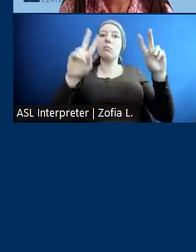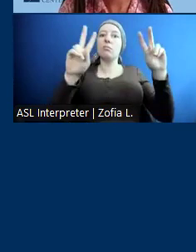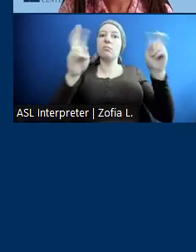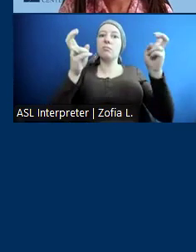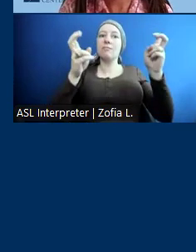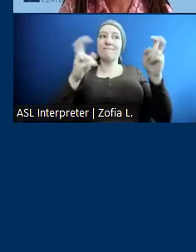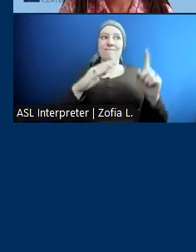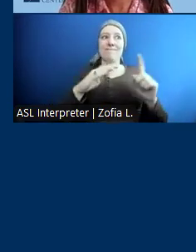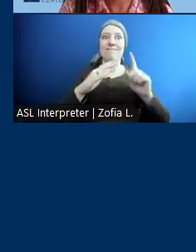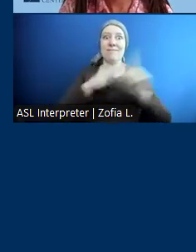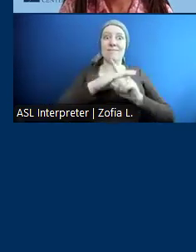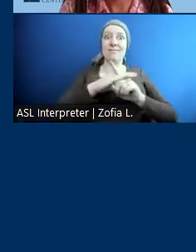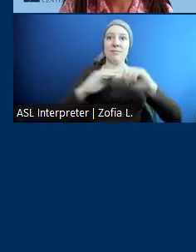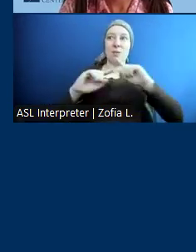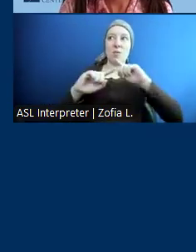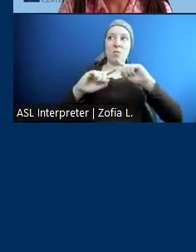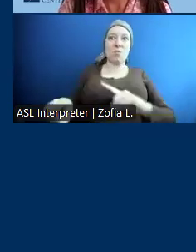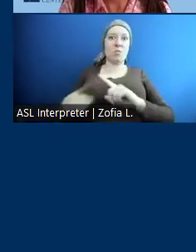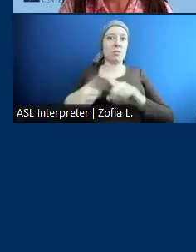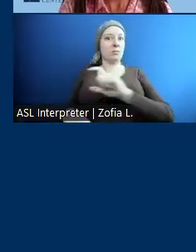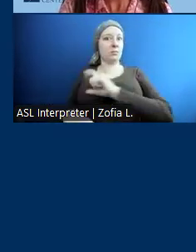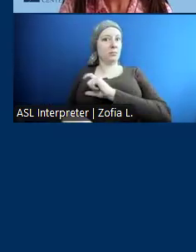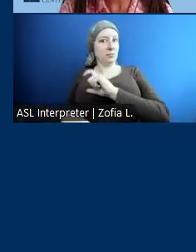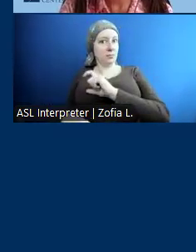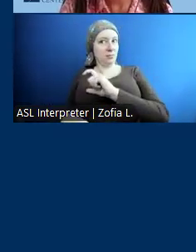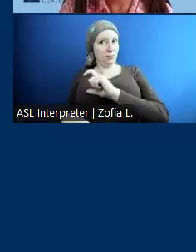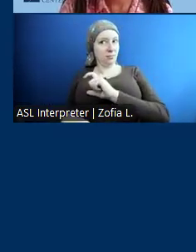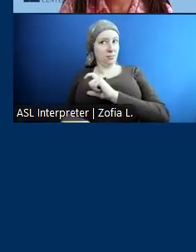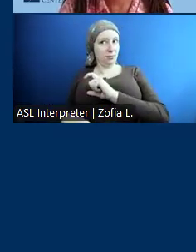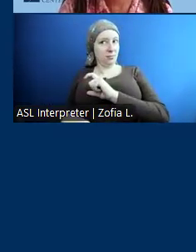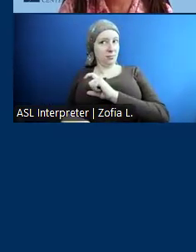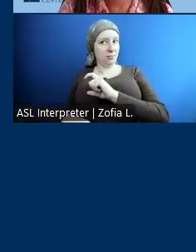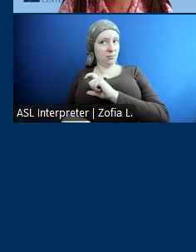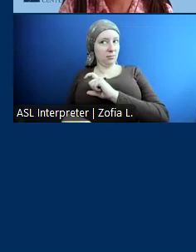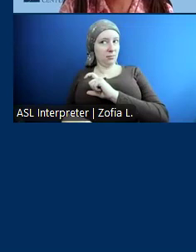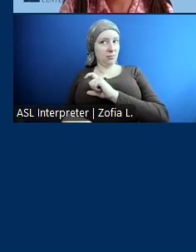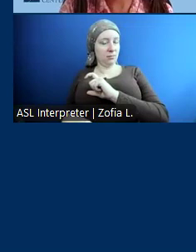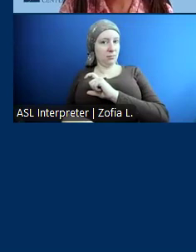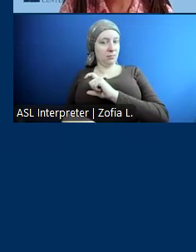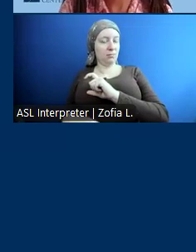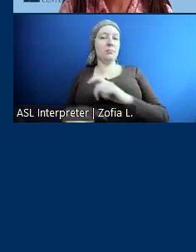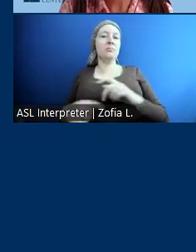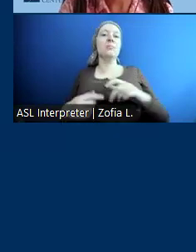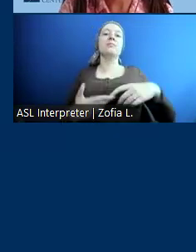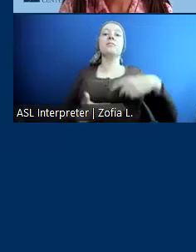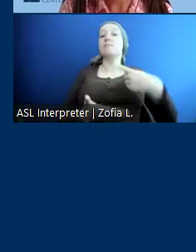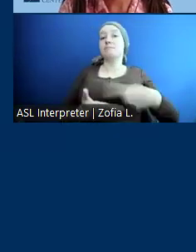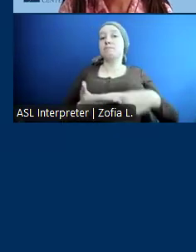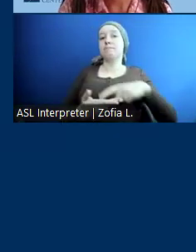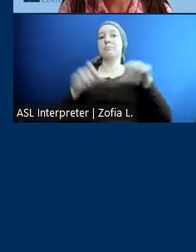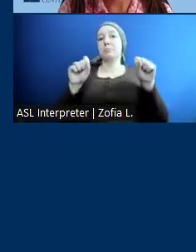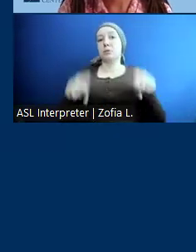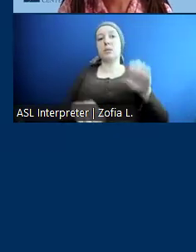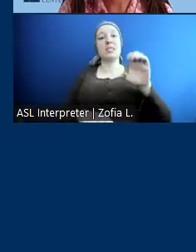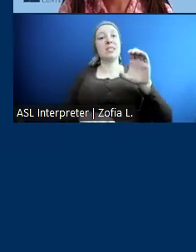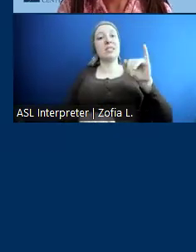law enforcement officers come up. And speaking about potential civil and